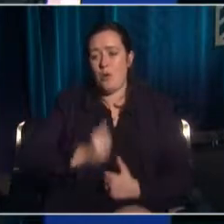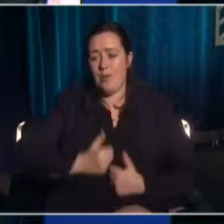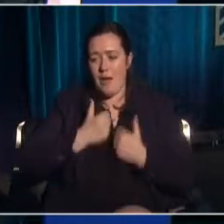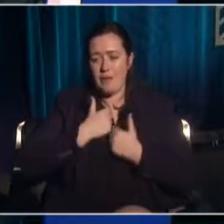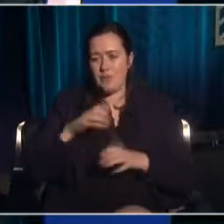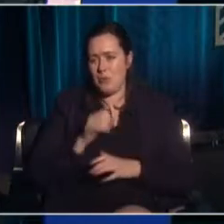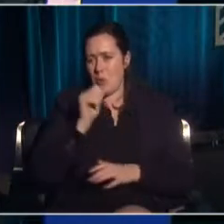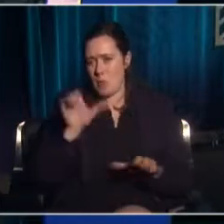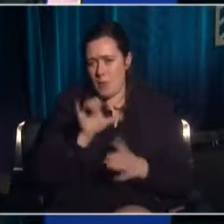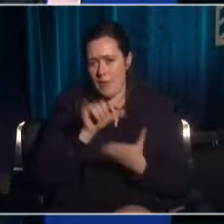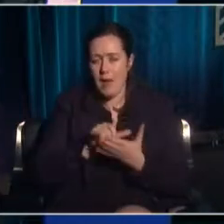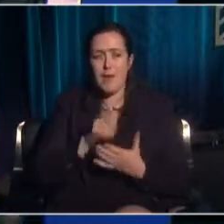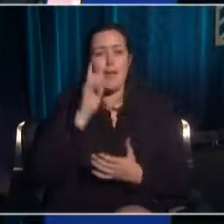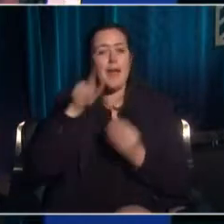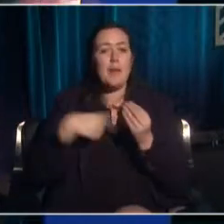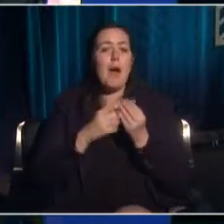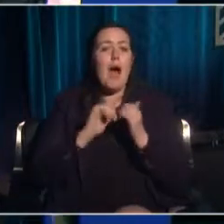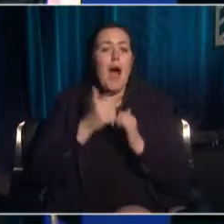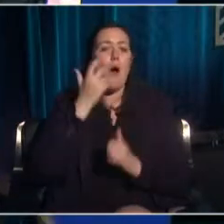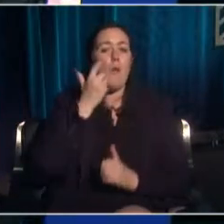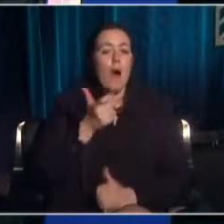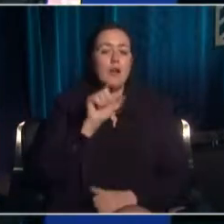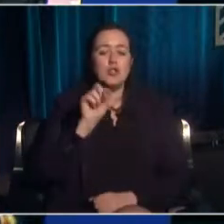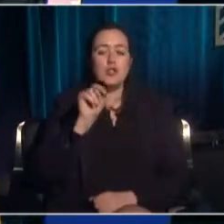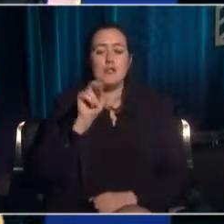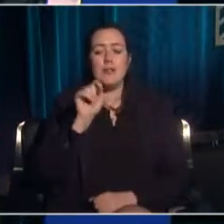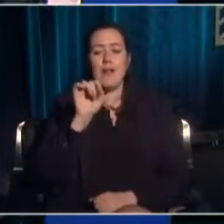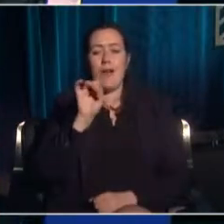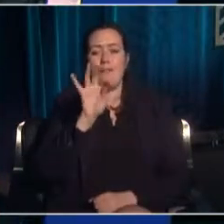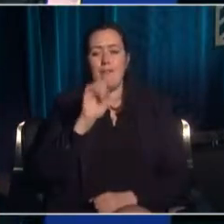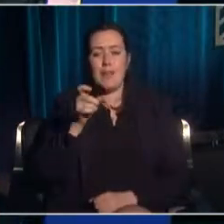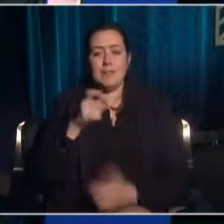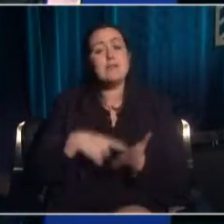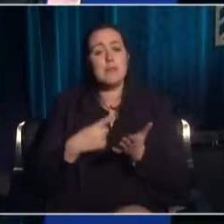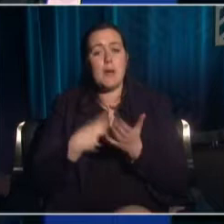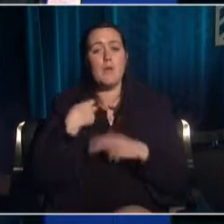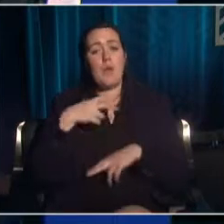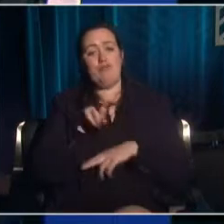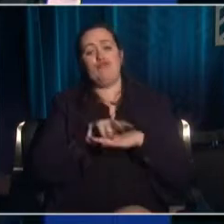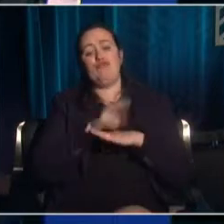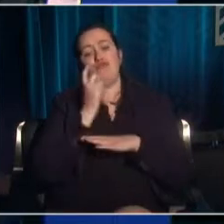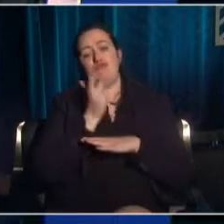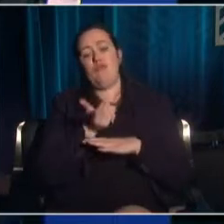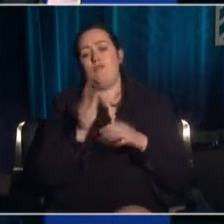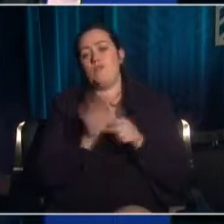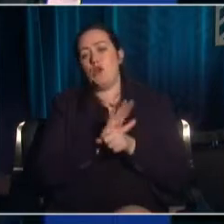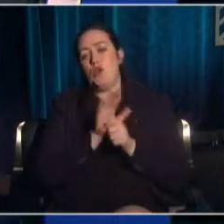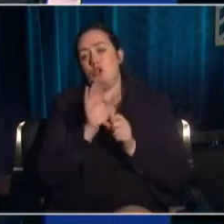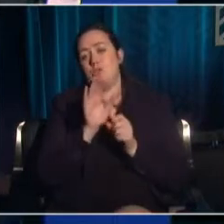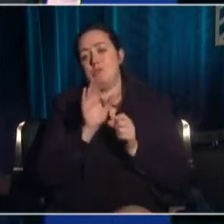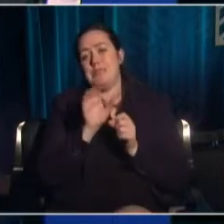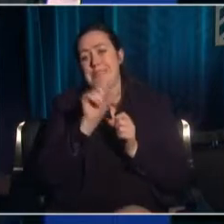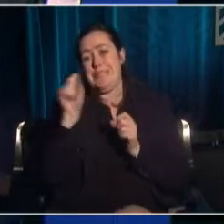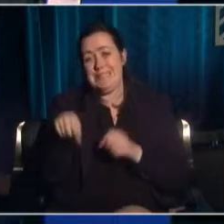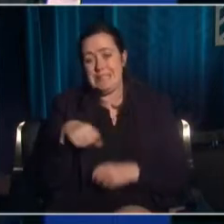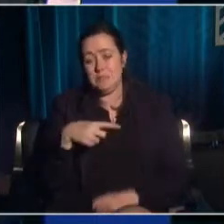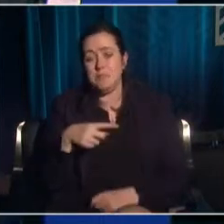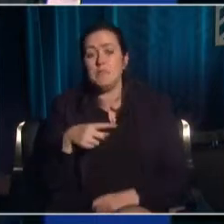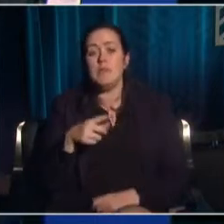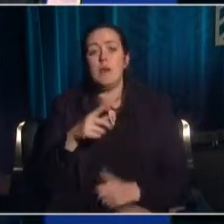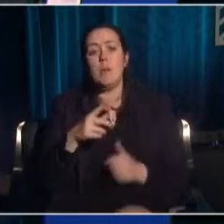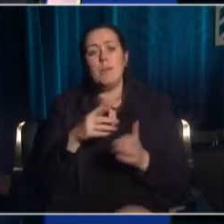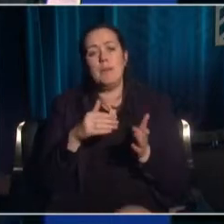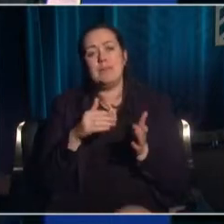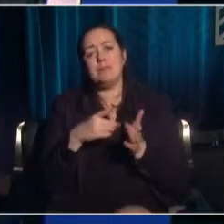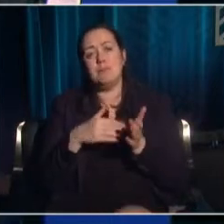think about how we watch Netflix, yes, sometimes we lie on the sofa and binge watch a whole season. But most of the time we start by going, I've got 20 minutes, I'll just watch